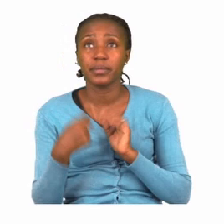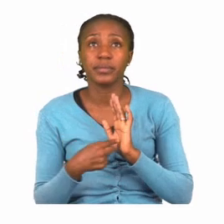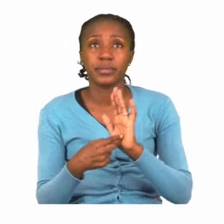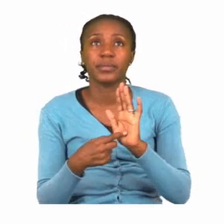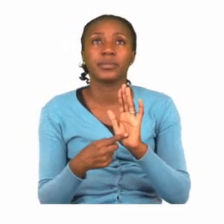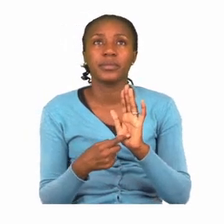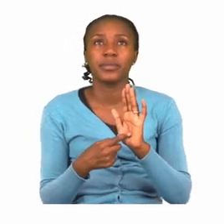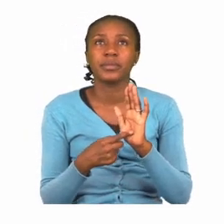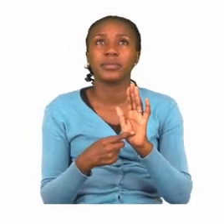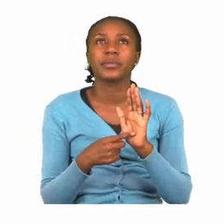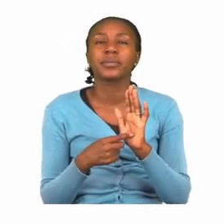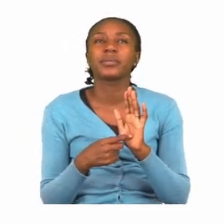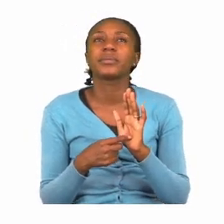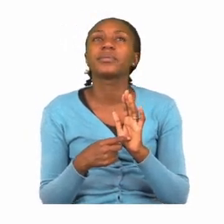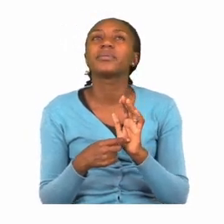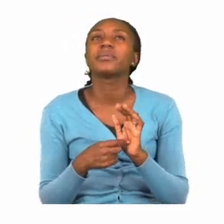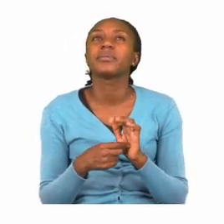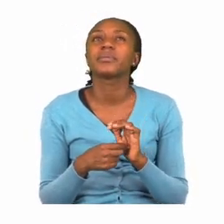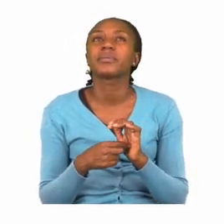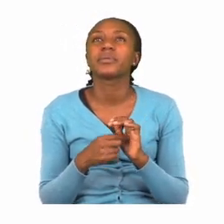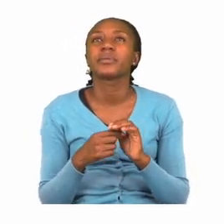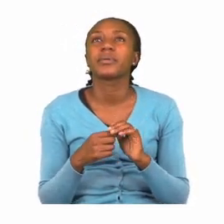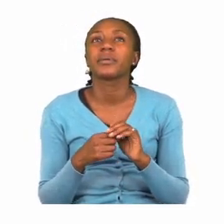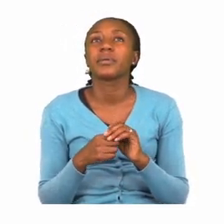this sentence. The sentence reads,